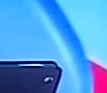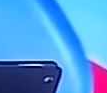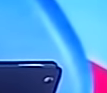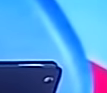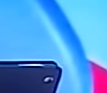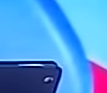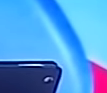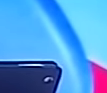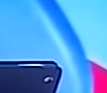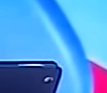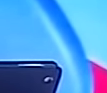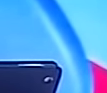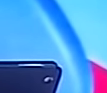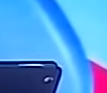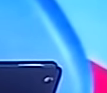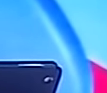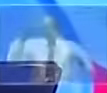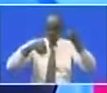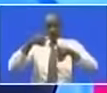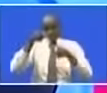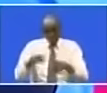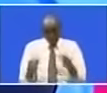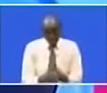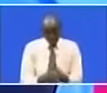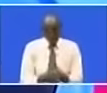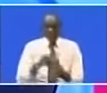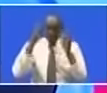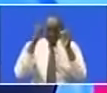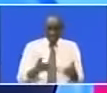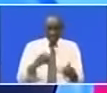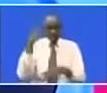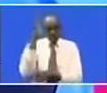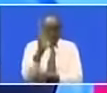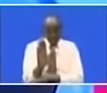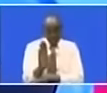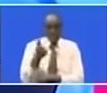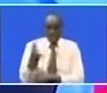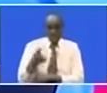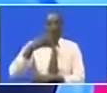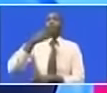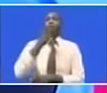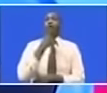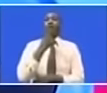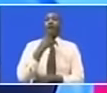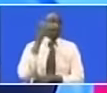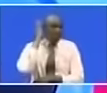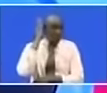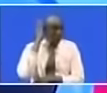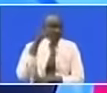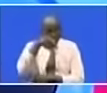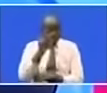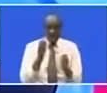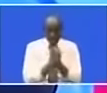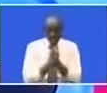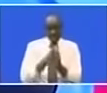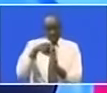from various countries took to the ballot today to decide their future. In Poland, the governing civic platform goes